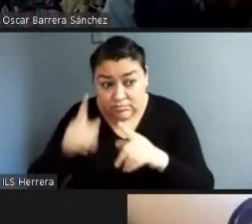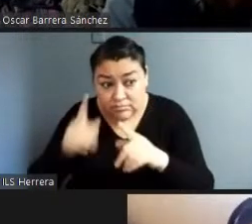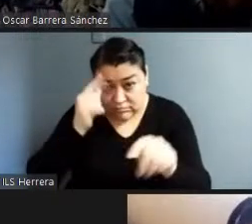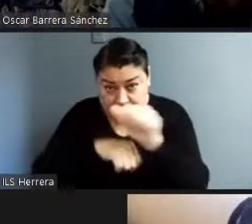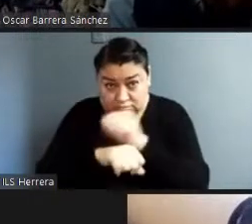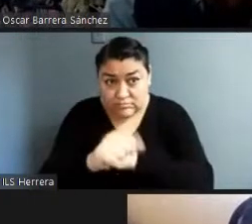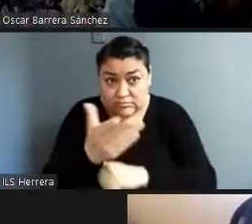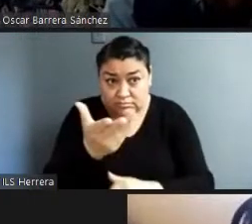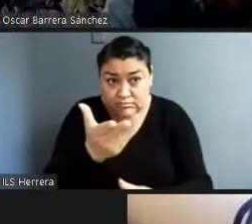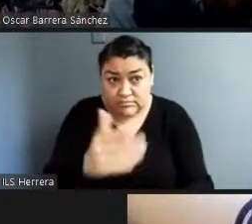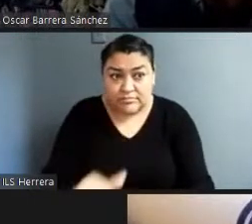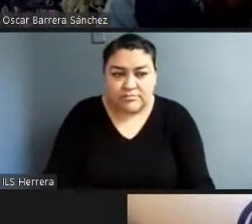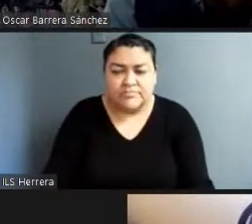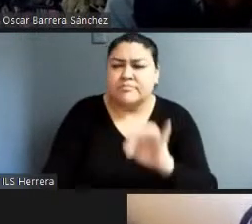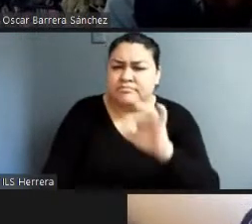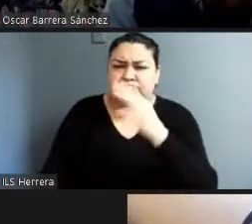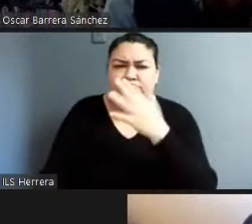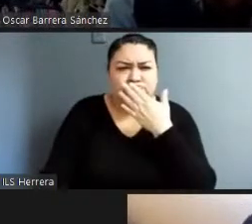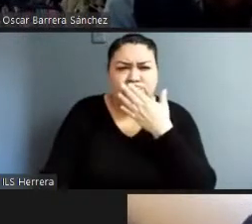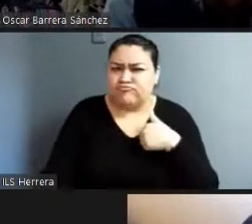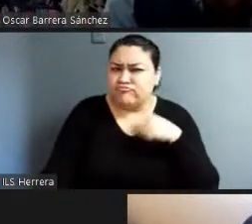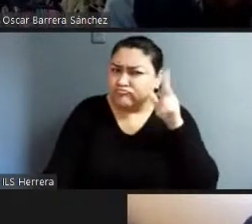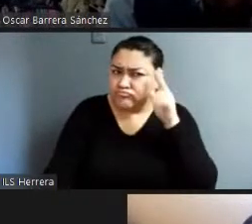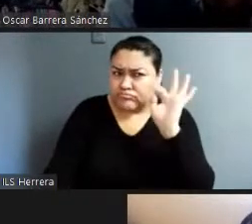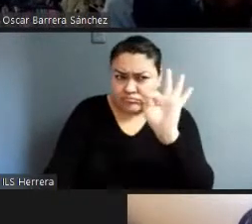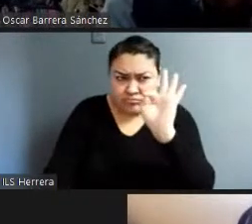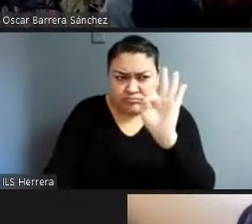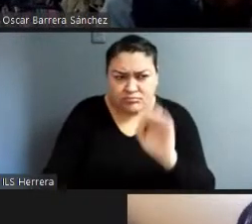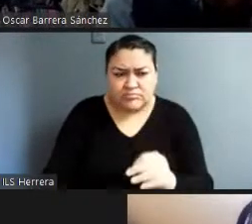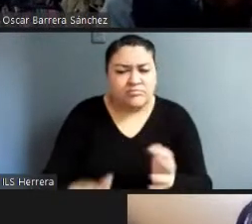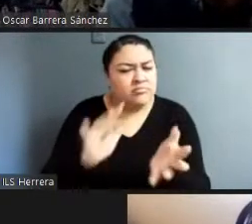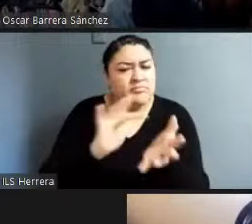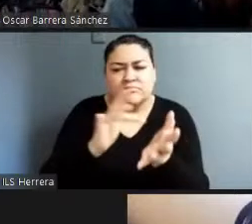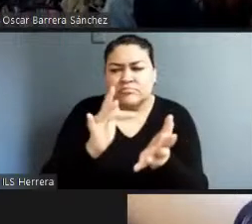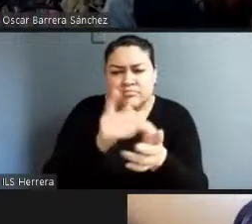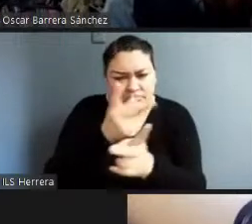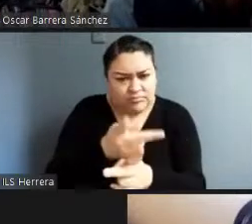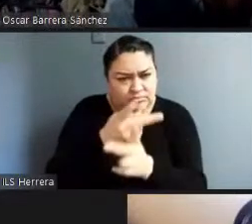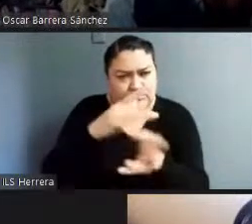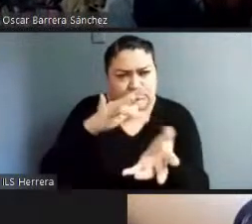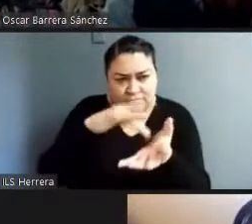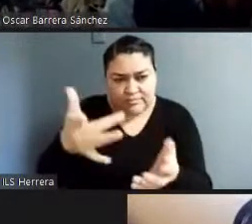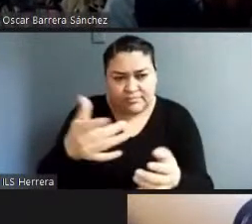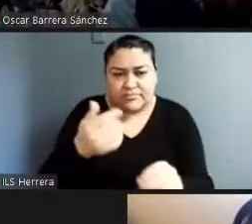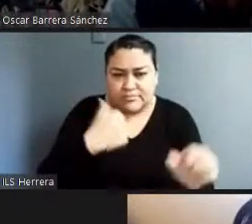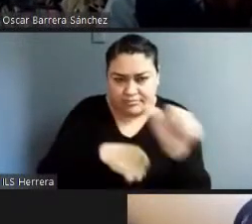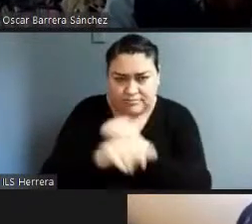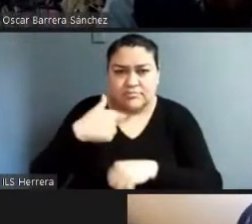Can you hear us now, Dr. Tirado? Yes, no problem. Thank you.